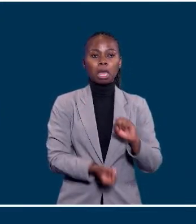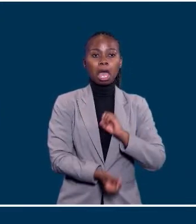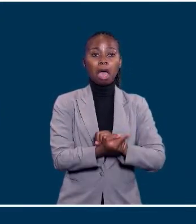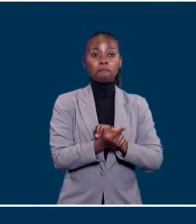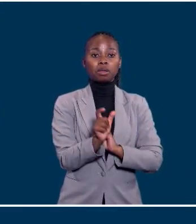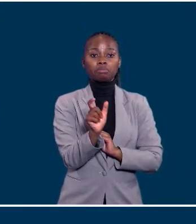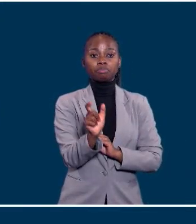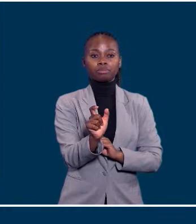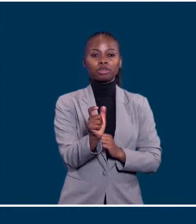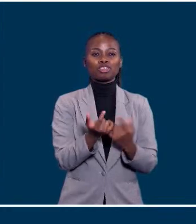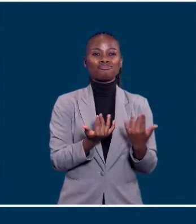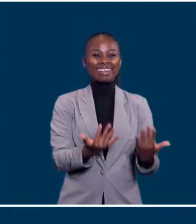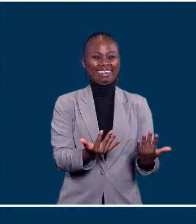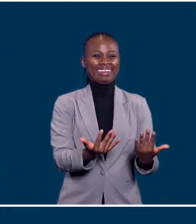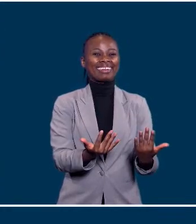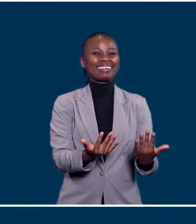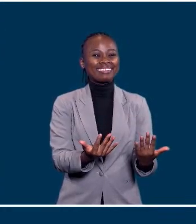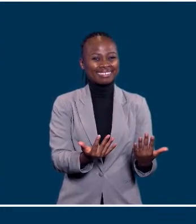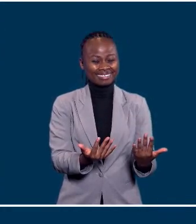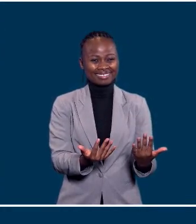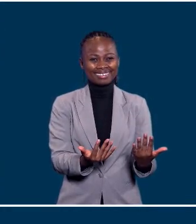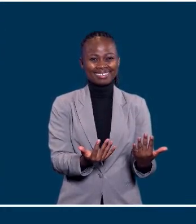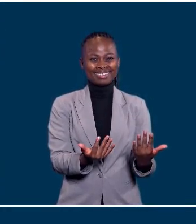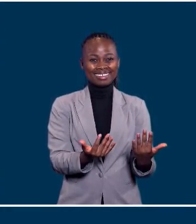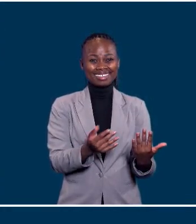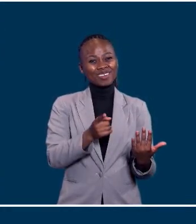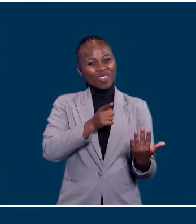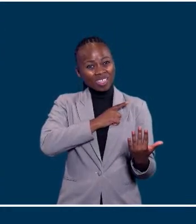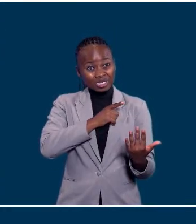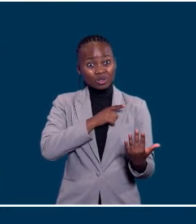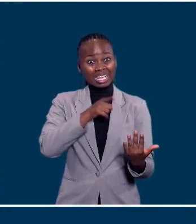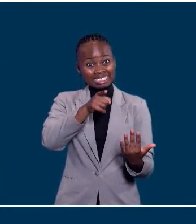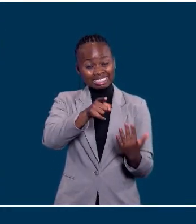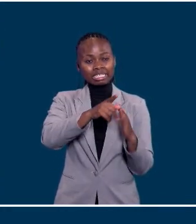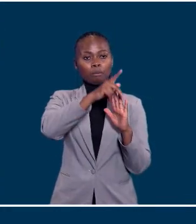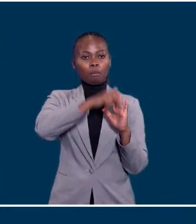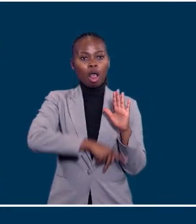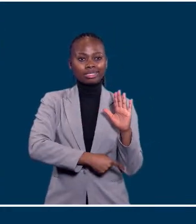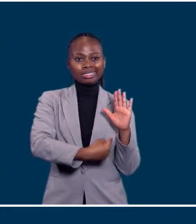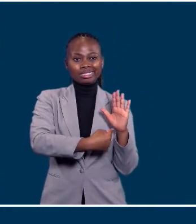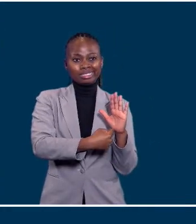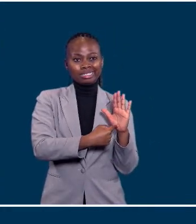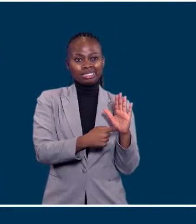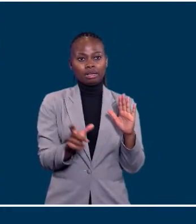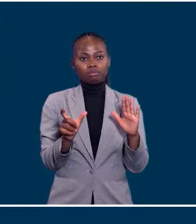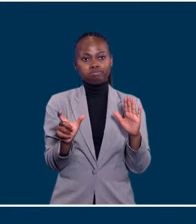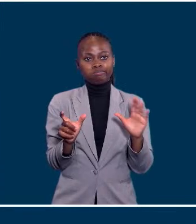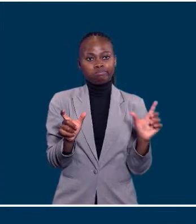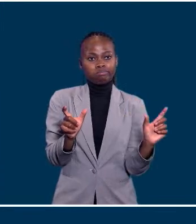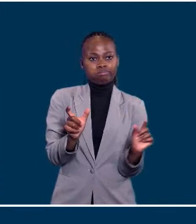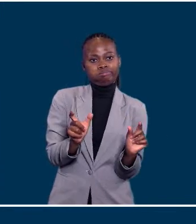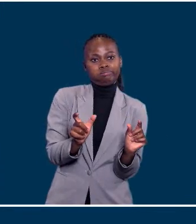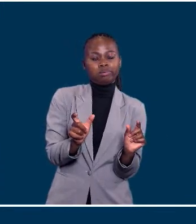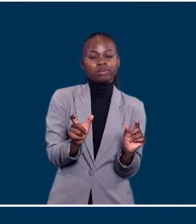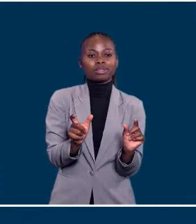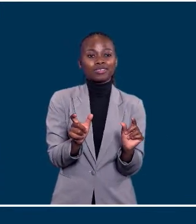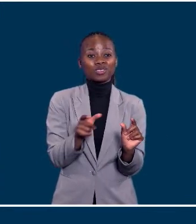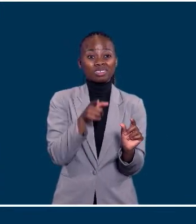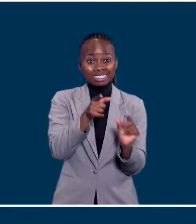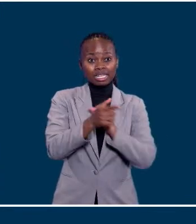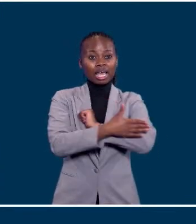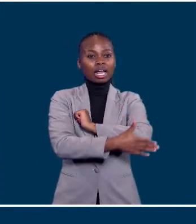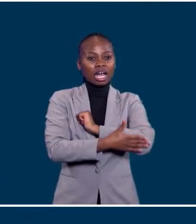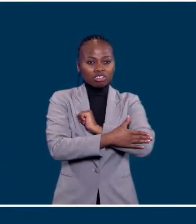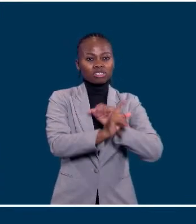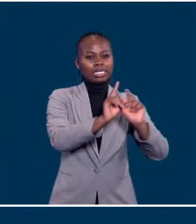up with that red current policy rate. And that pattern is what has occurred in country by